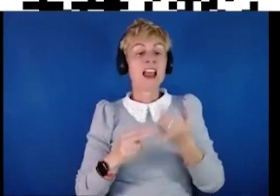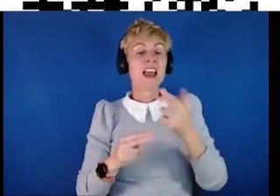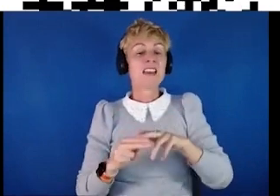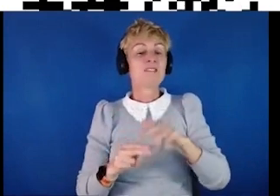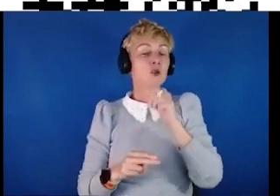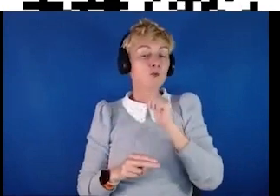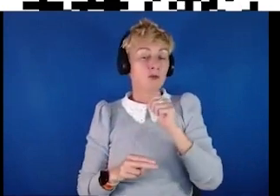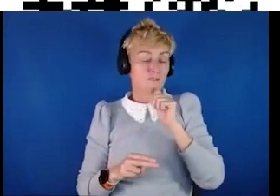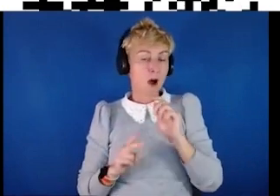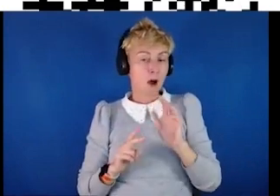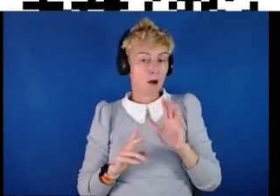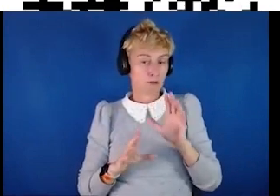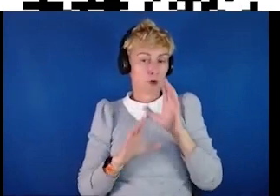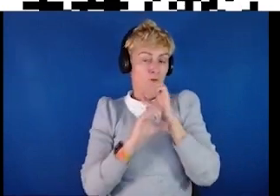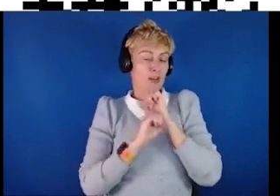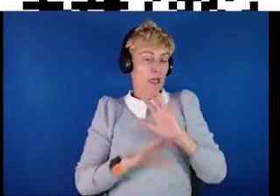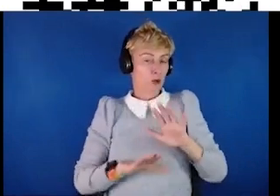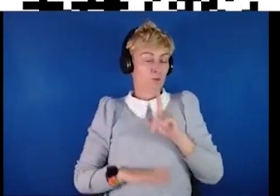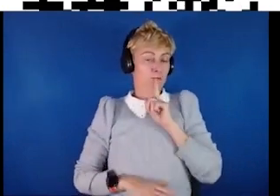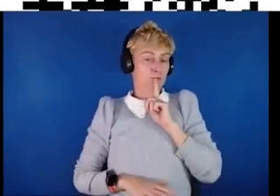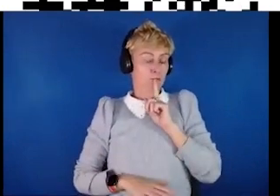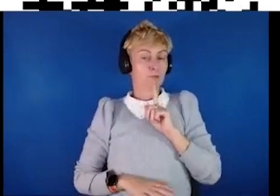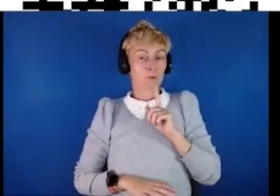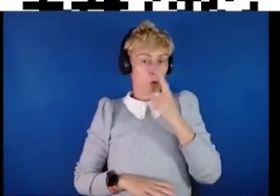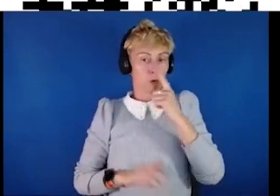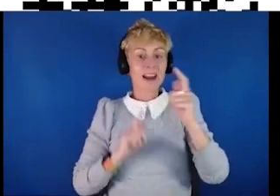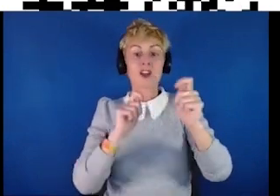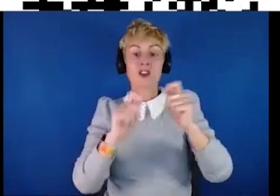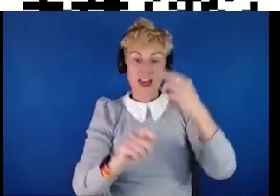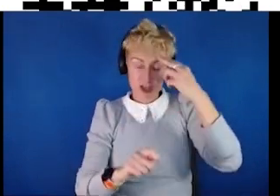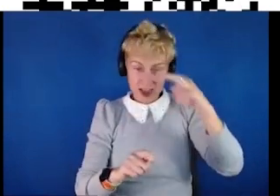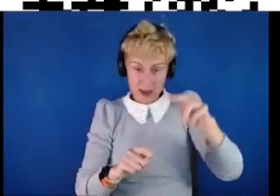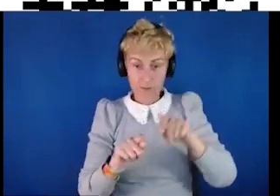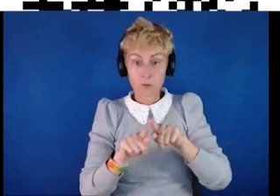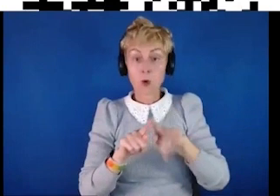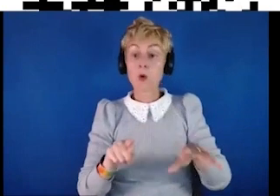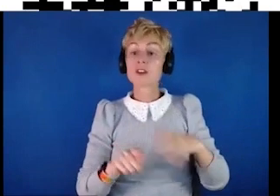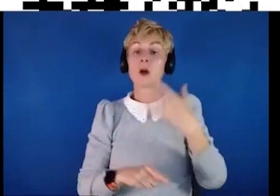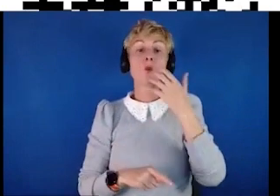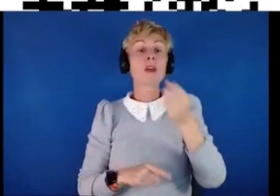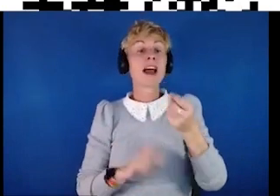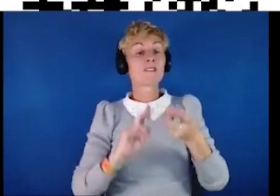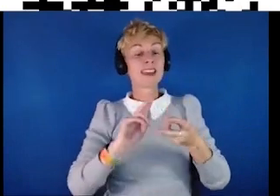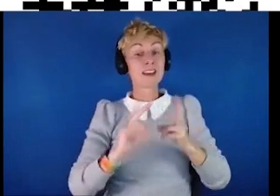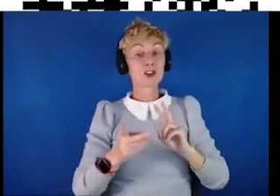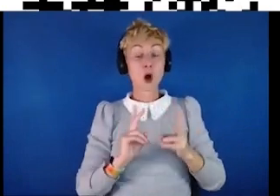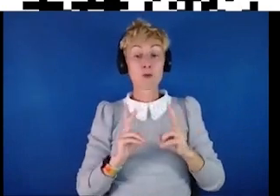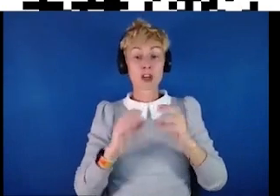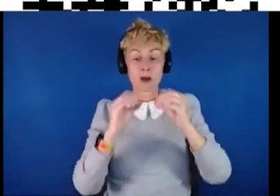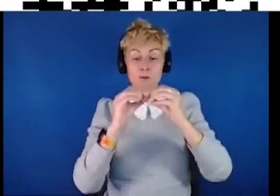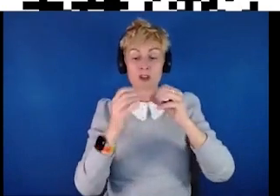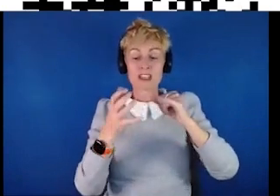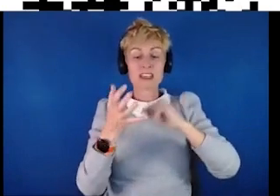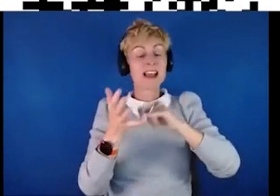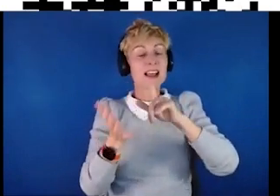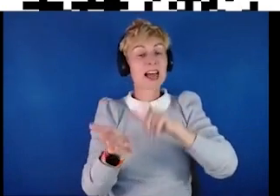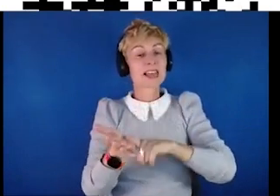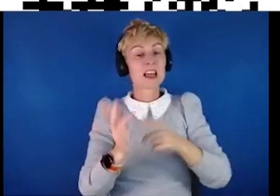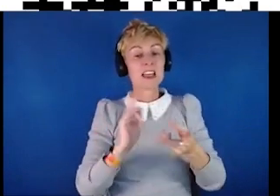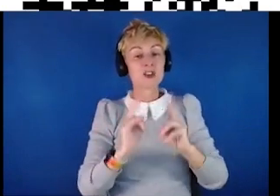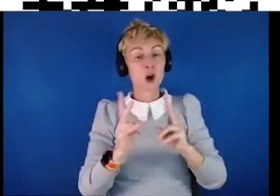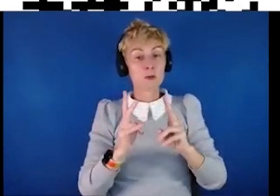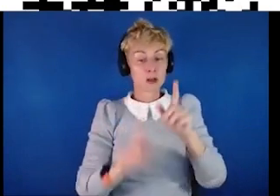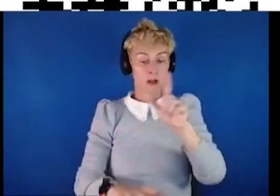to change your names, as Hannah has just mentioned. And we've also got BSL interpreters for those that need it. You'll see there's the